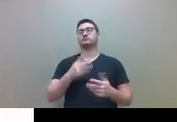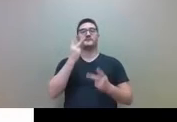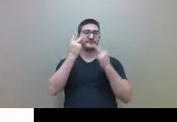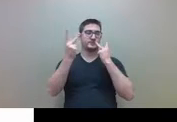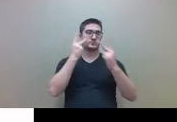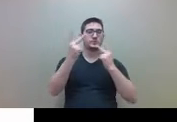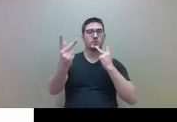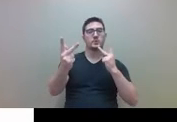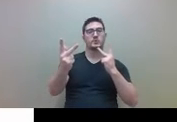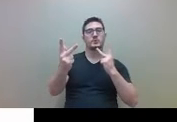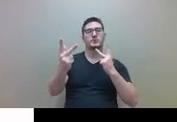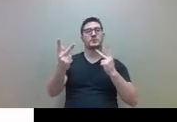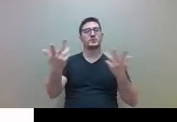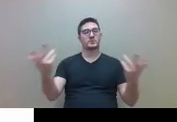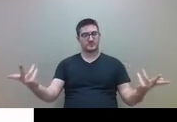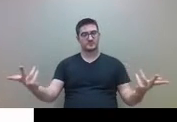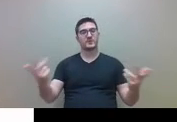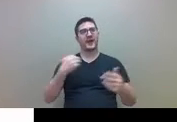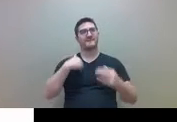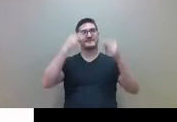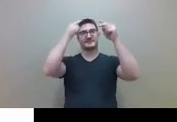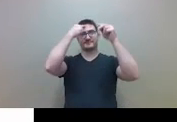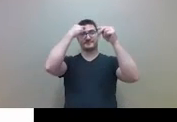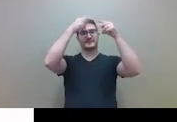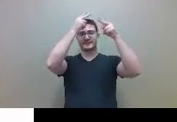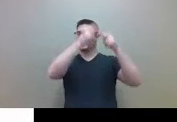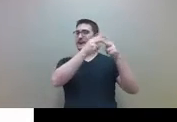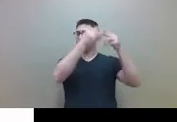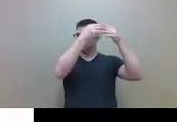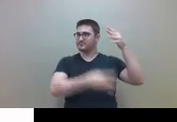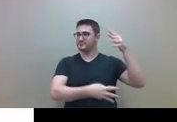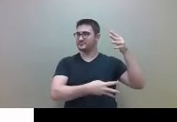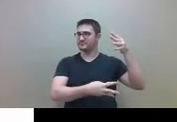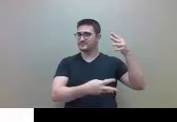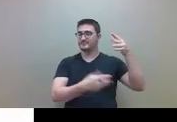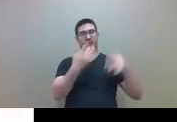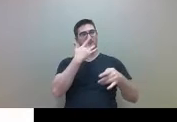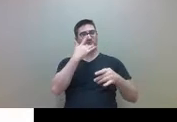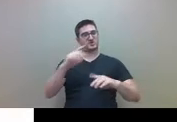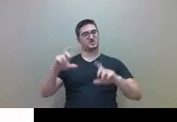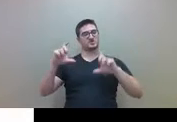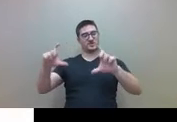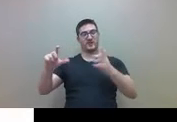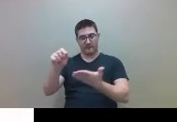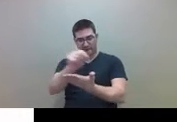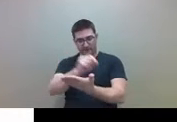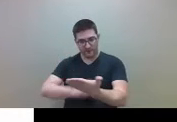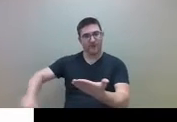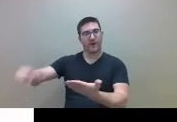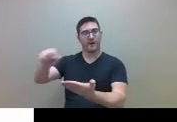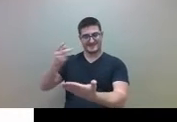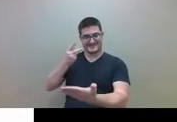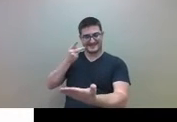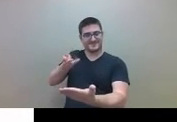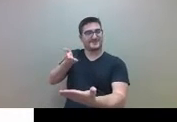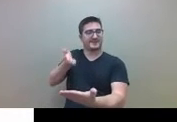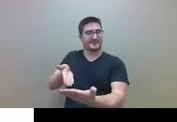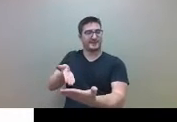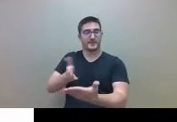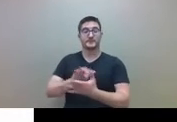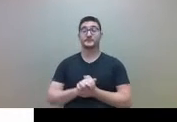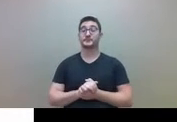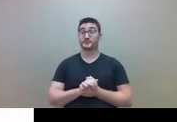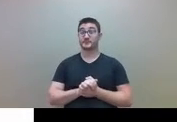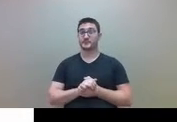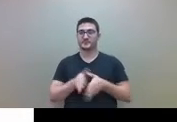are the people in my head, and it would make me feel better that I knew I could draw on those people. Environmental.